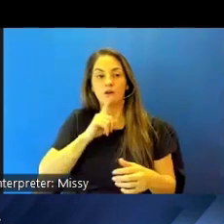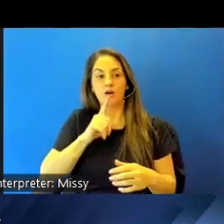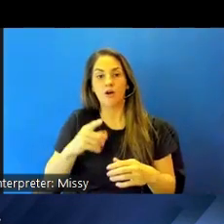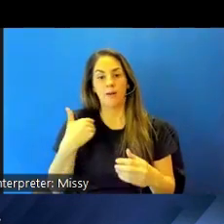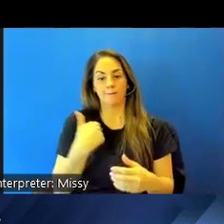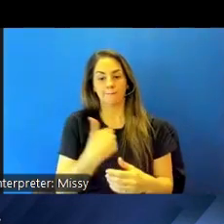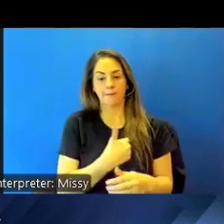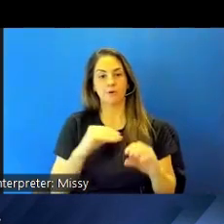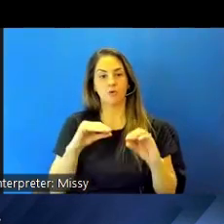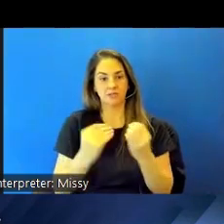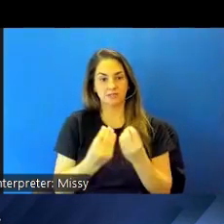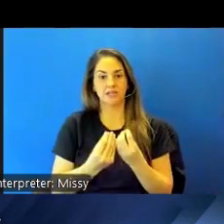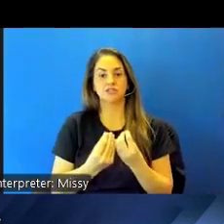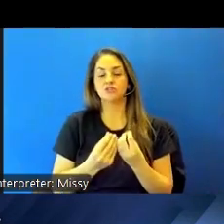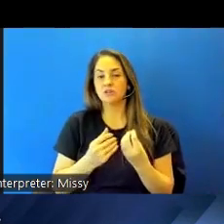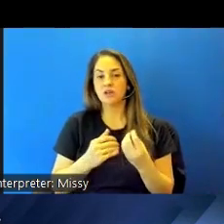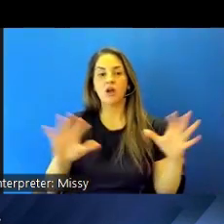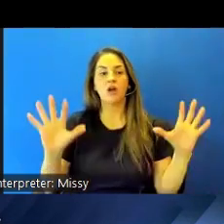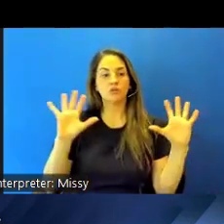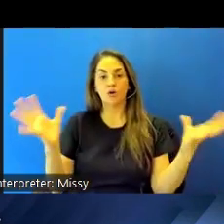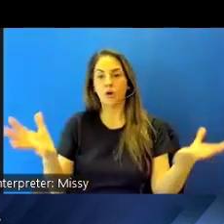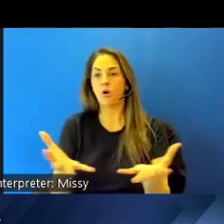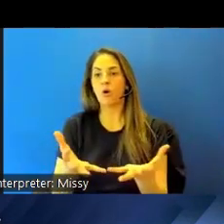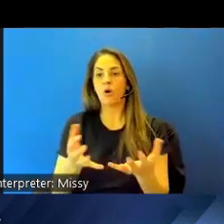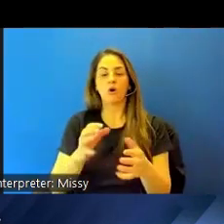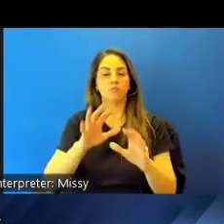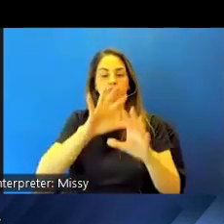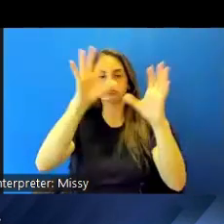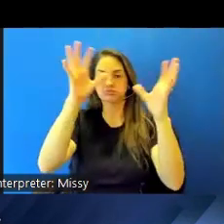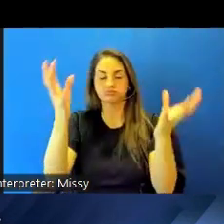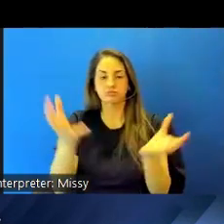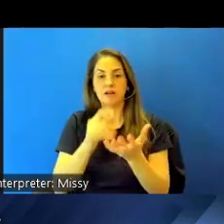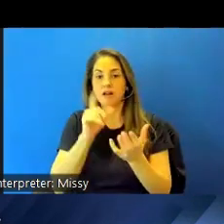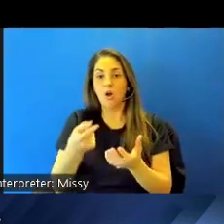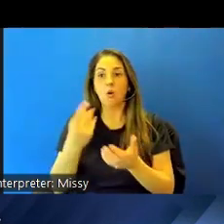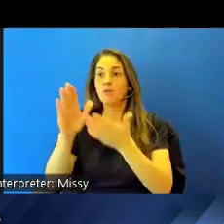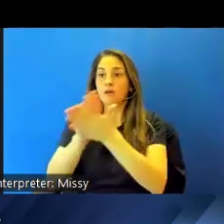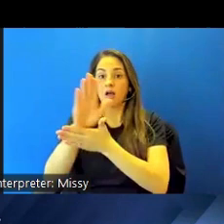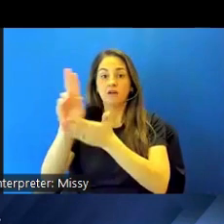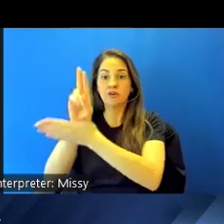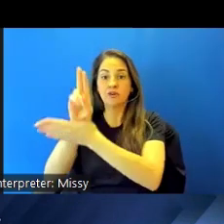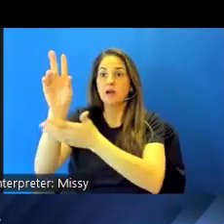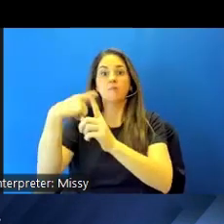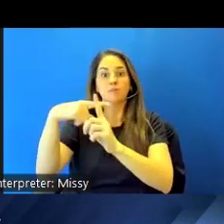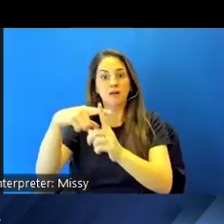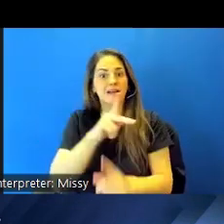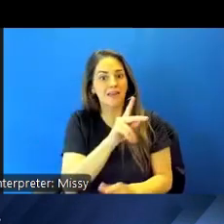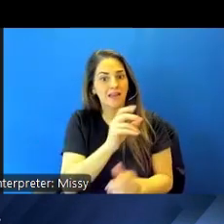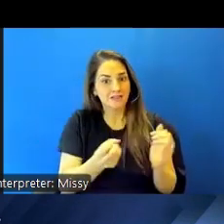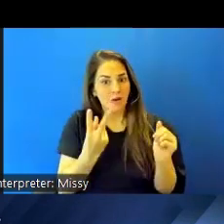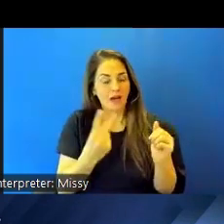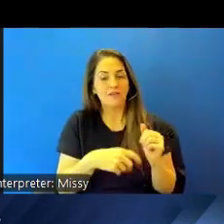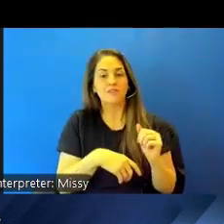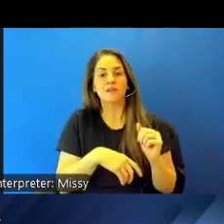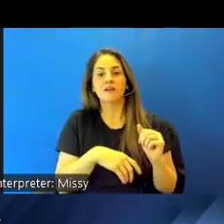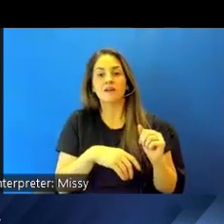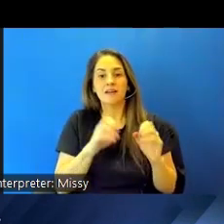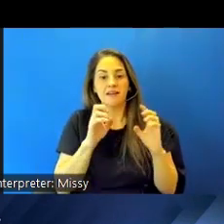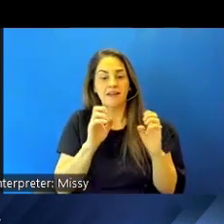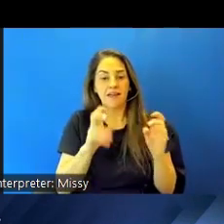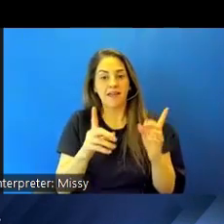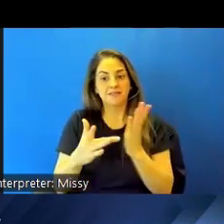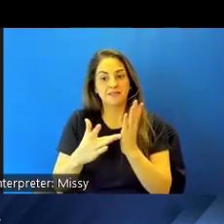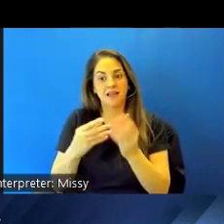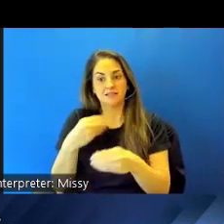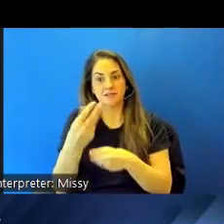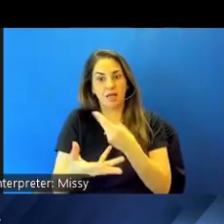organization that really brings together the holistic ecosystem. So not only the higher ed institutions, but also K-12 and the ed tech suppliers to identify